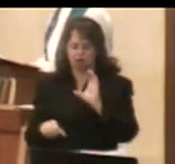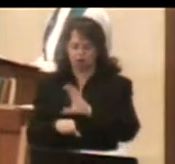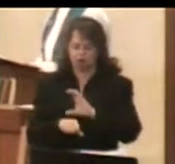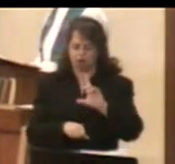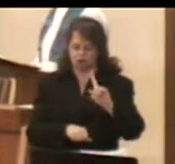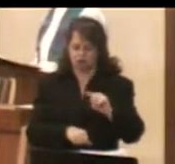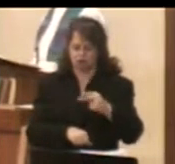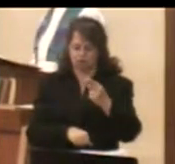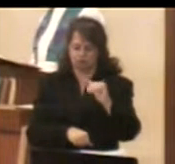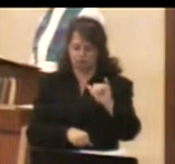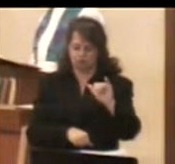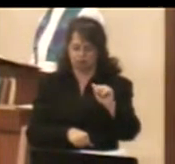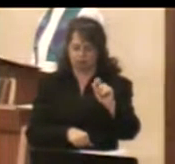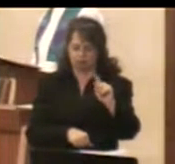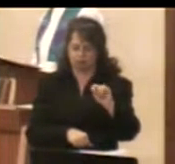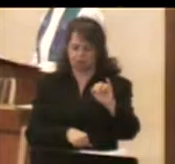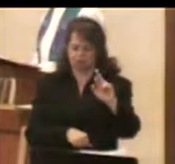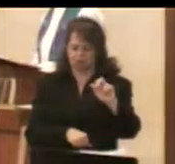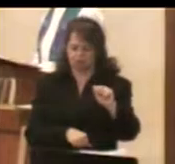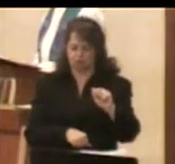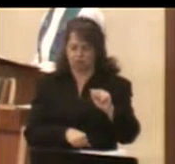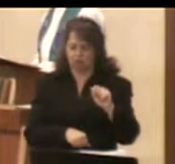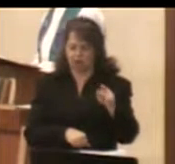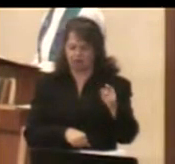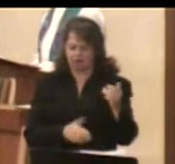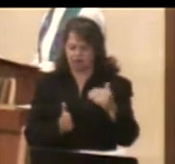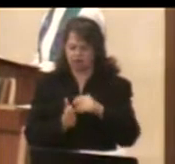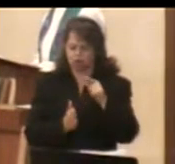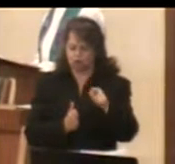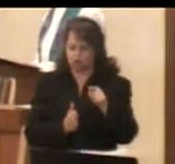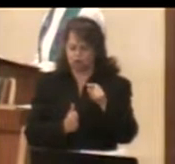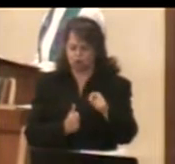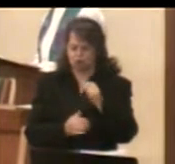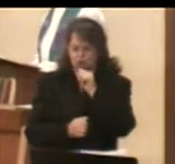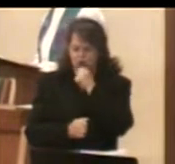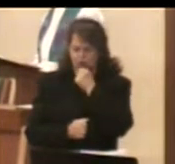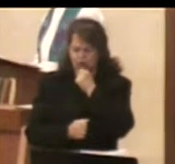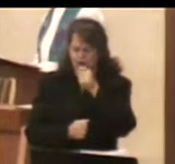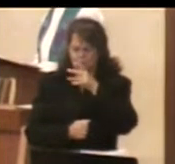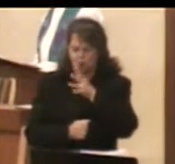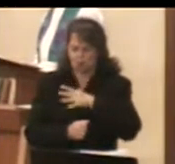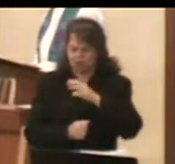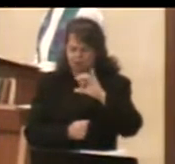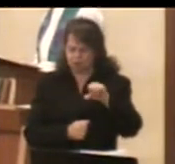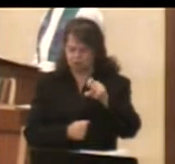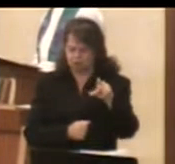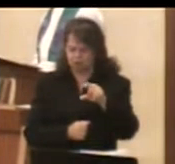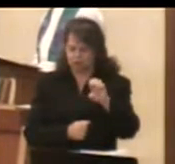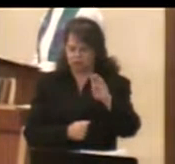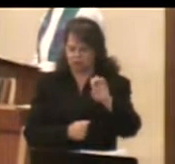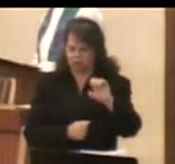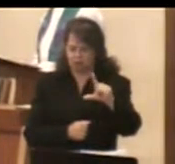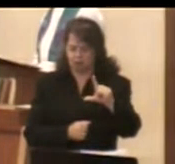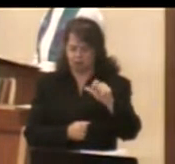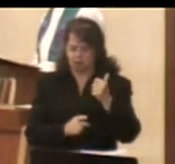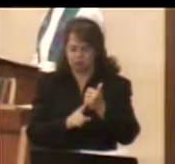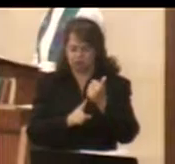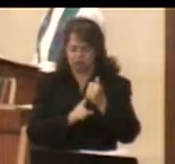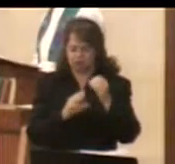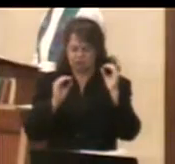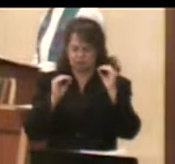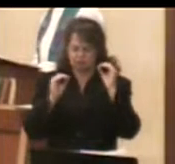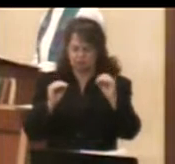this against you. You tolerate that woman Jezebel, who teaches others to eat food sacrificed